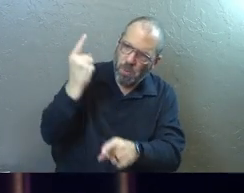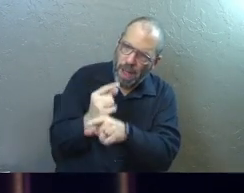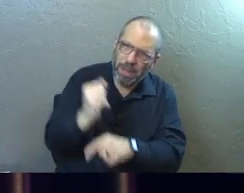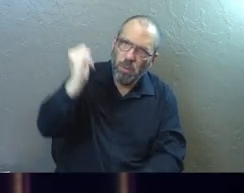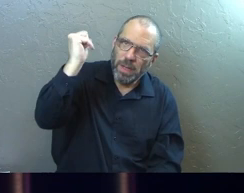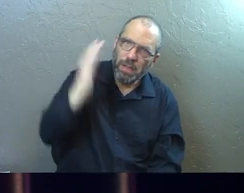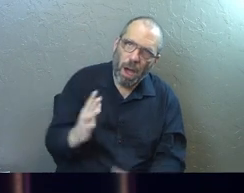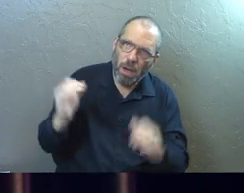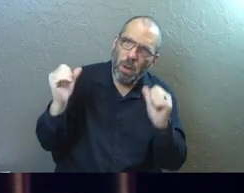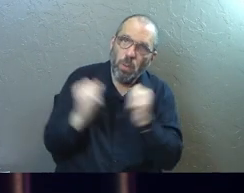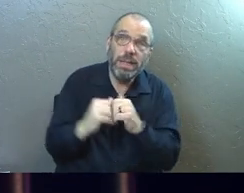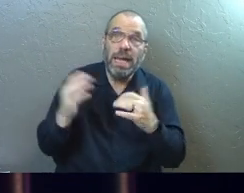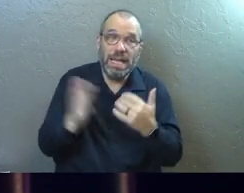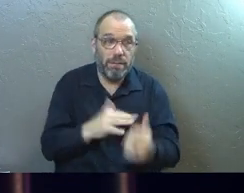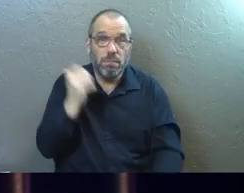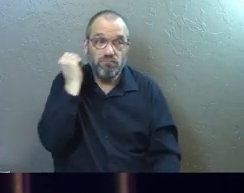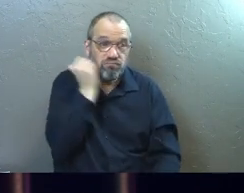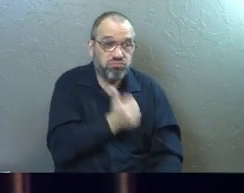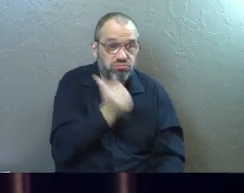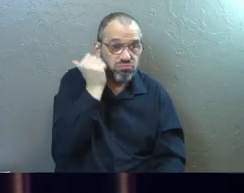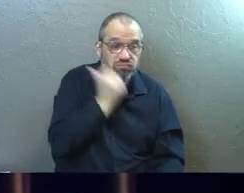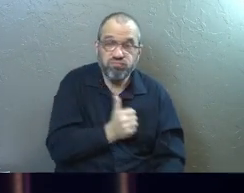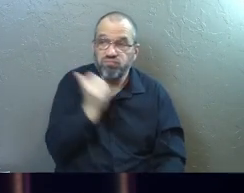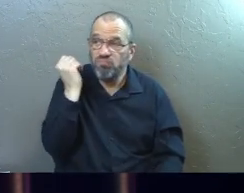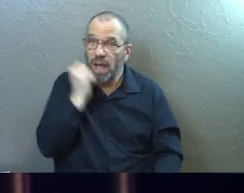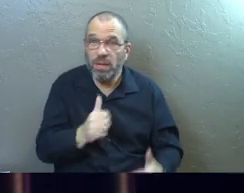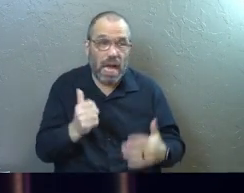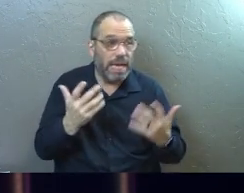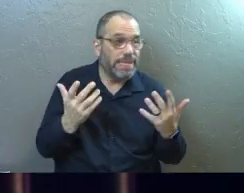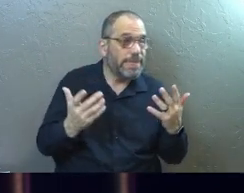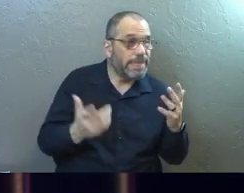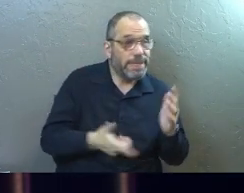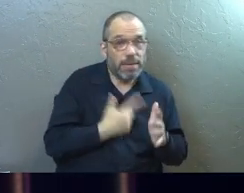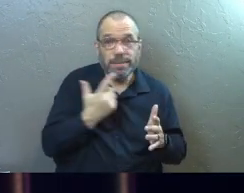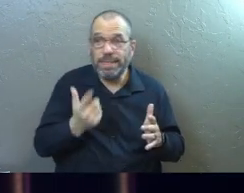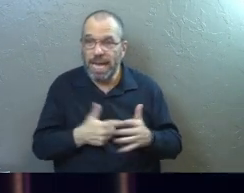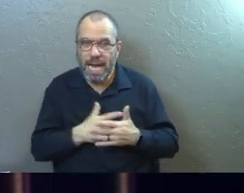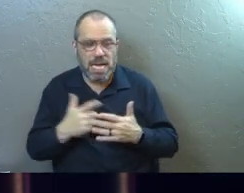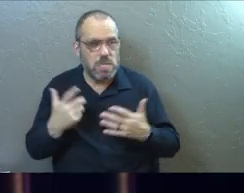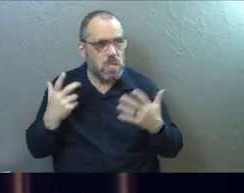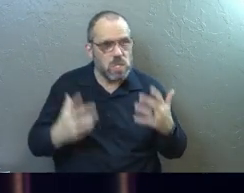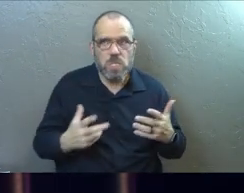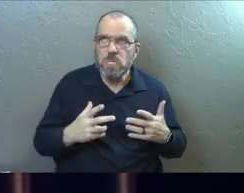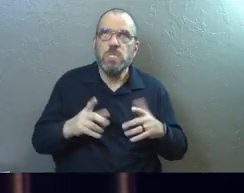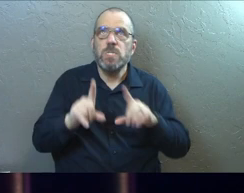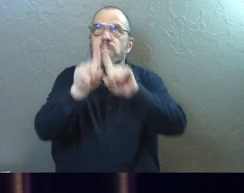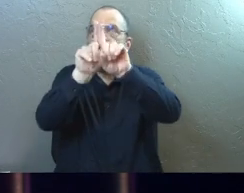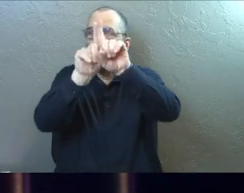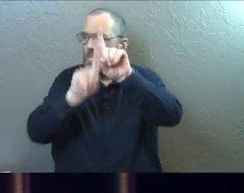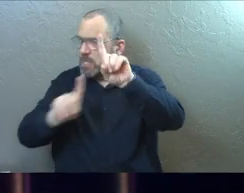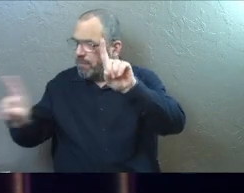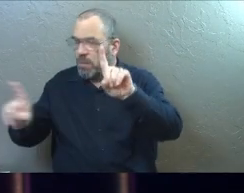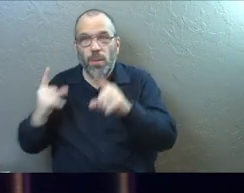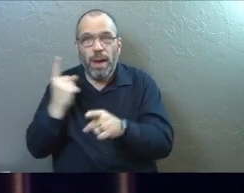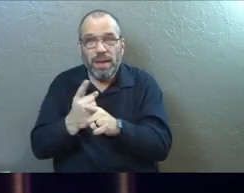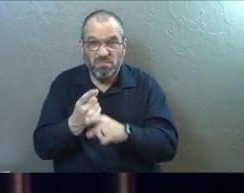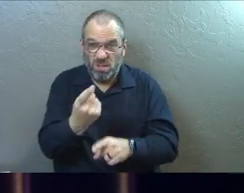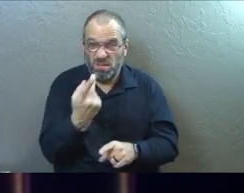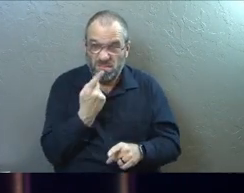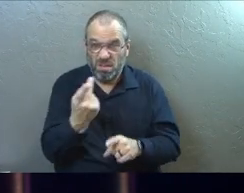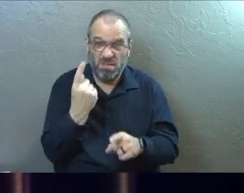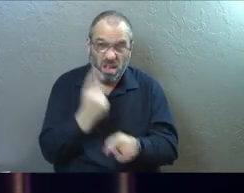God. So even though day to day, moment to moment, you sometimes kind of lose your mind and walk away from God again. Anybody do that?